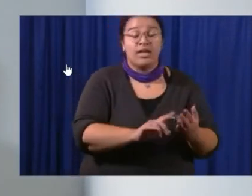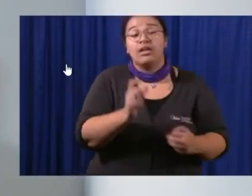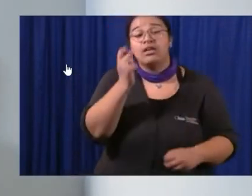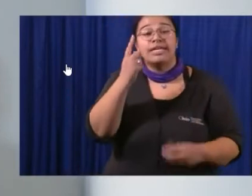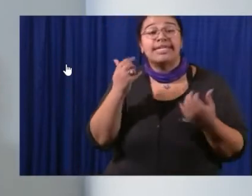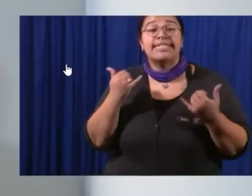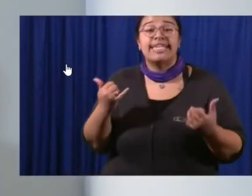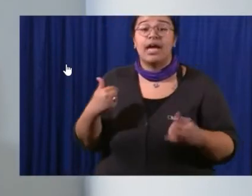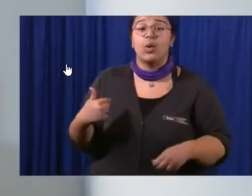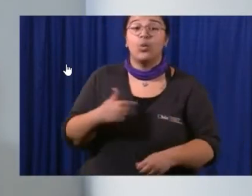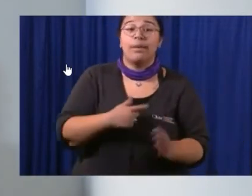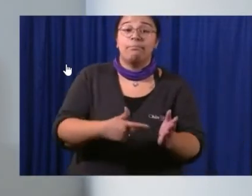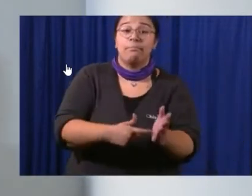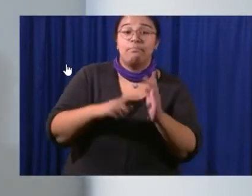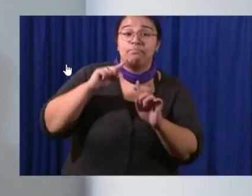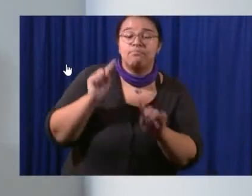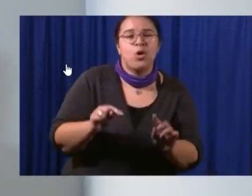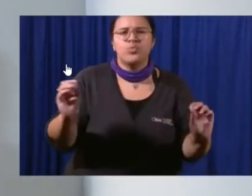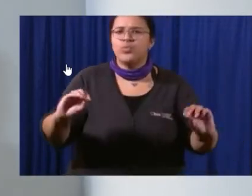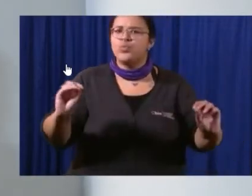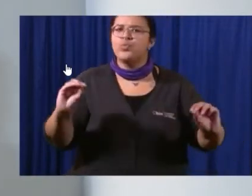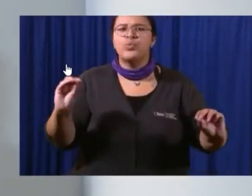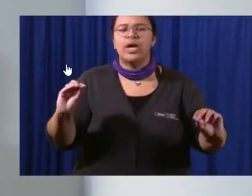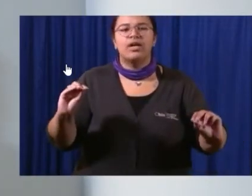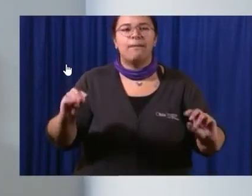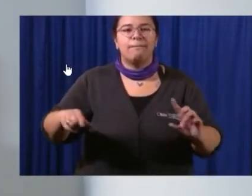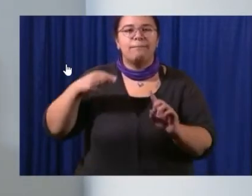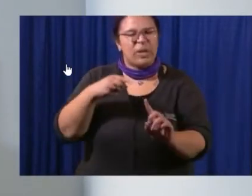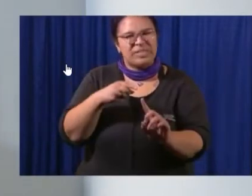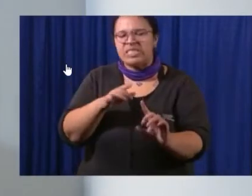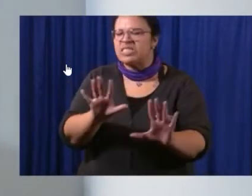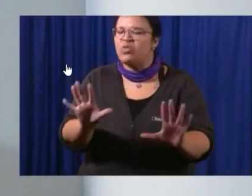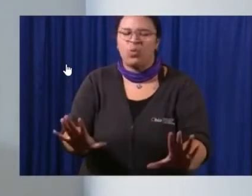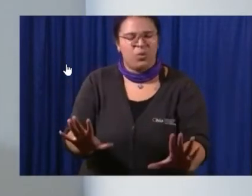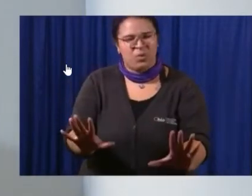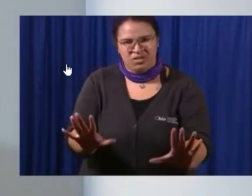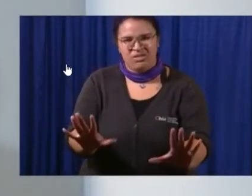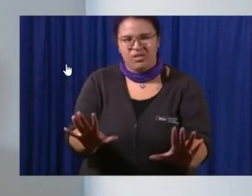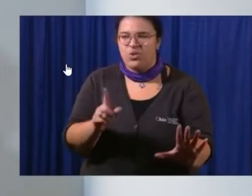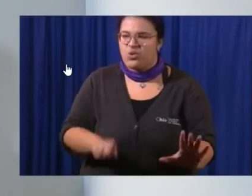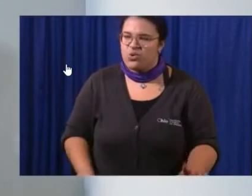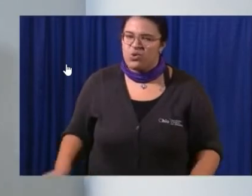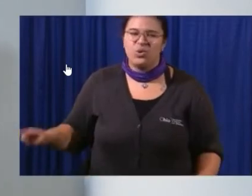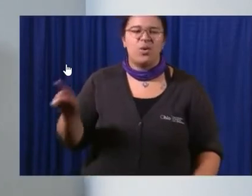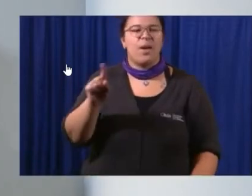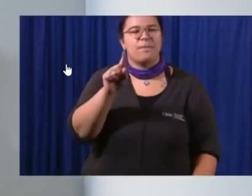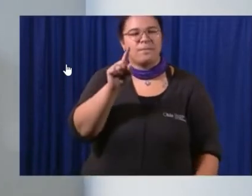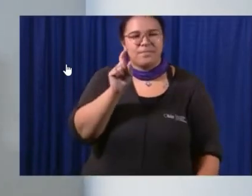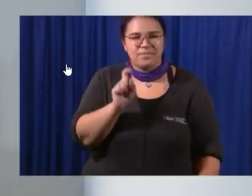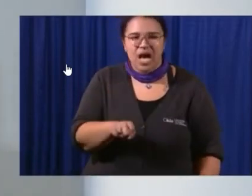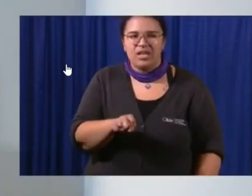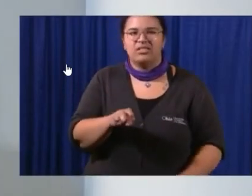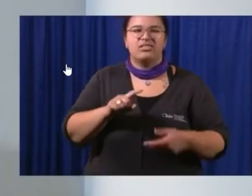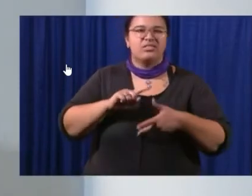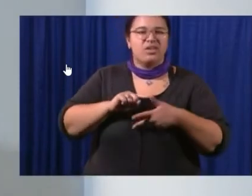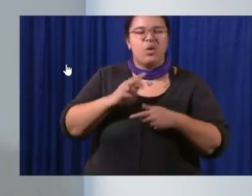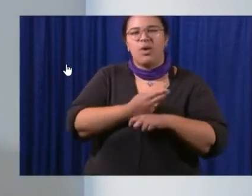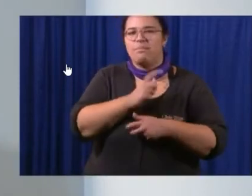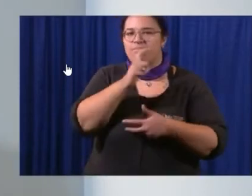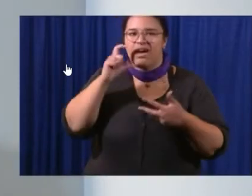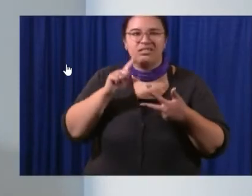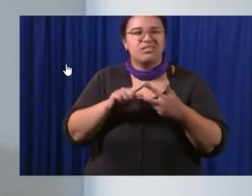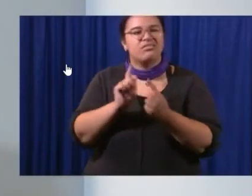just telling people, look, you've got to do the things that get us through this so we don't go backwards, so we can balance the health and